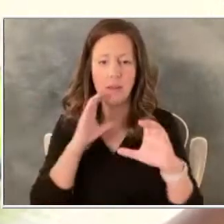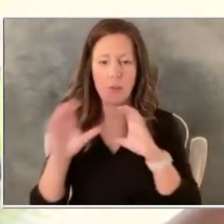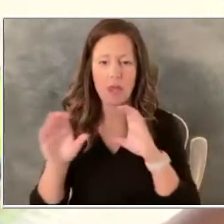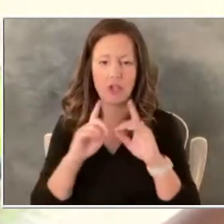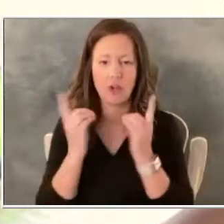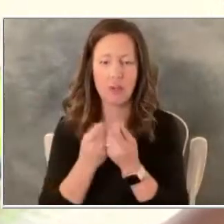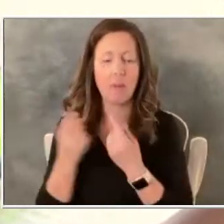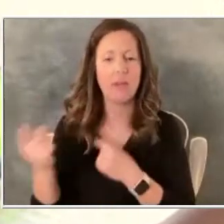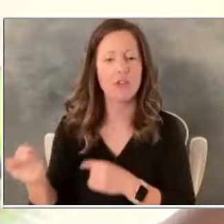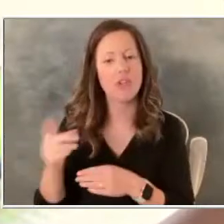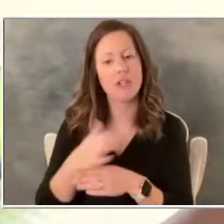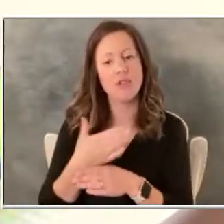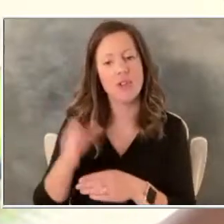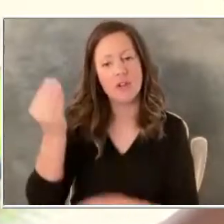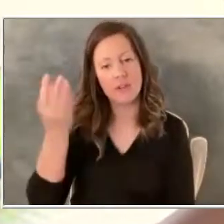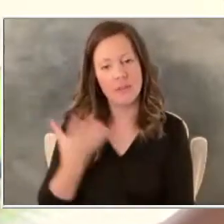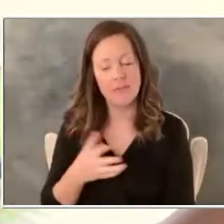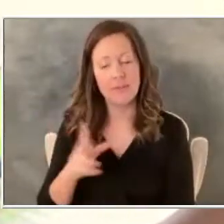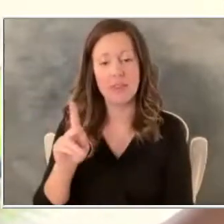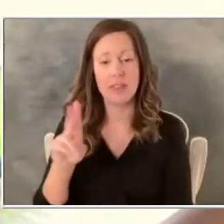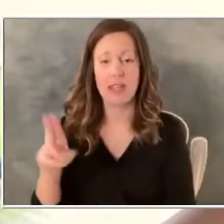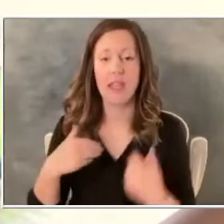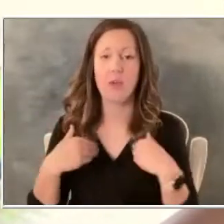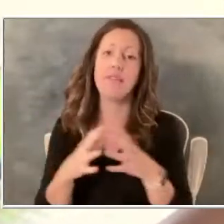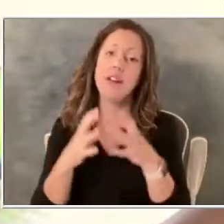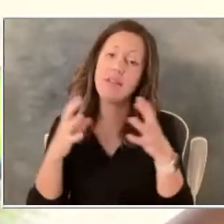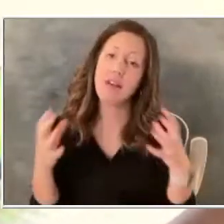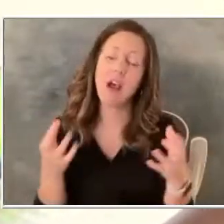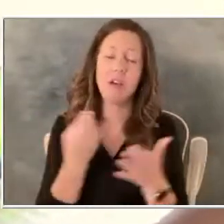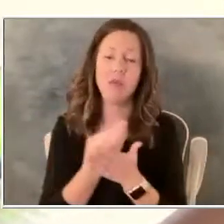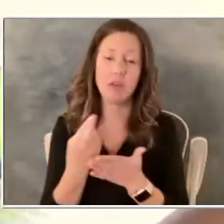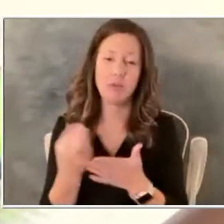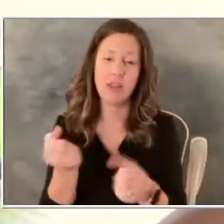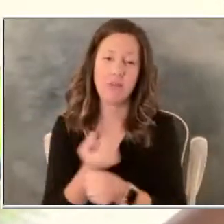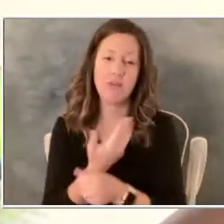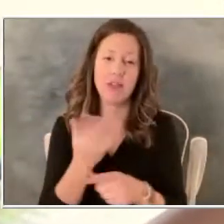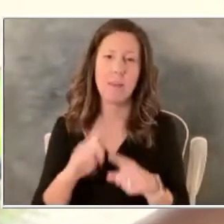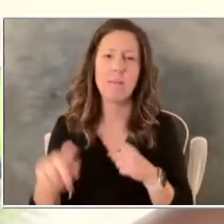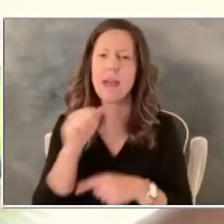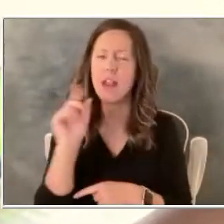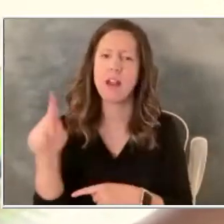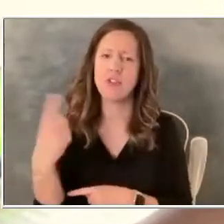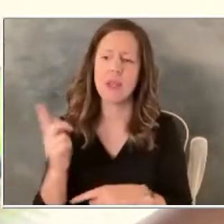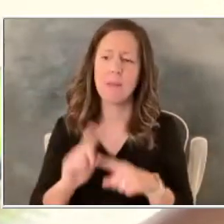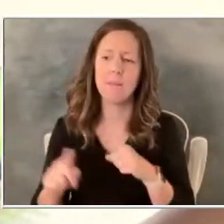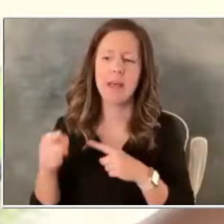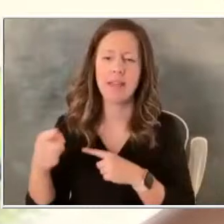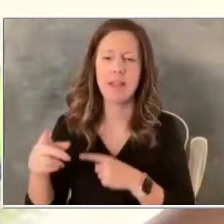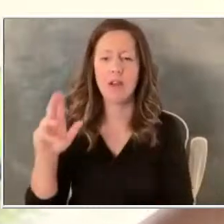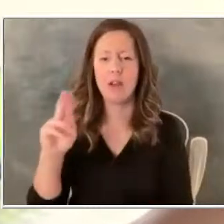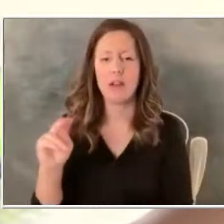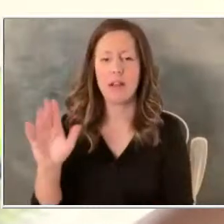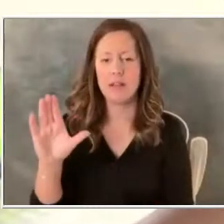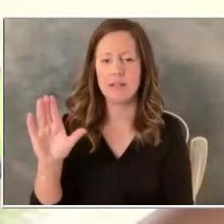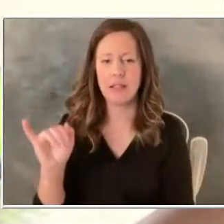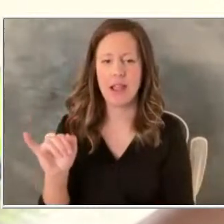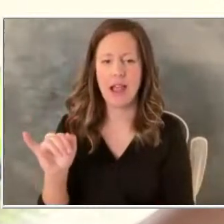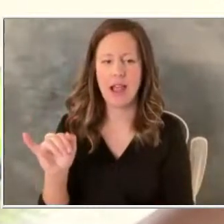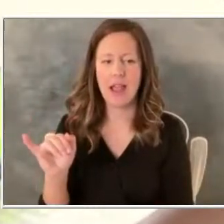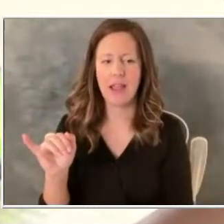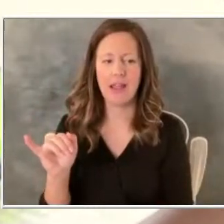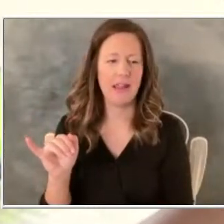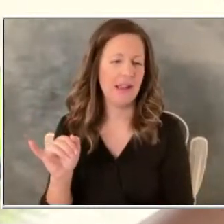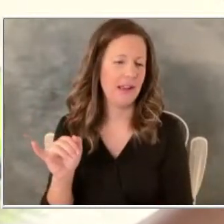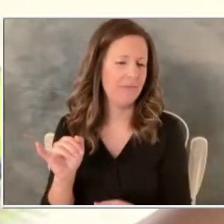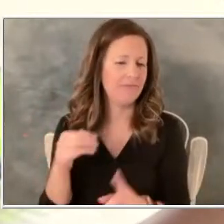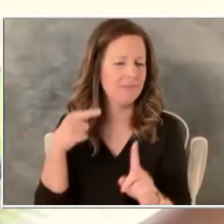with me that KU has a lot to offer, but not just that, they're an NCI, like what is it, NCI